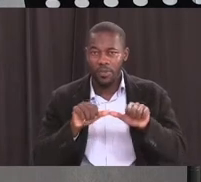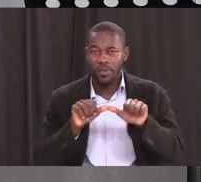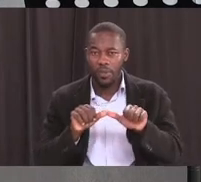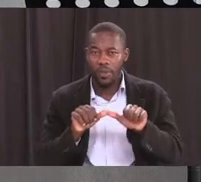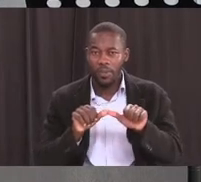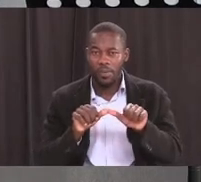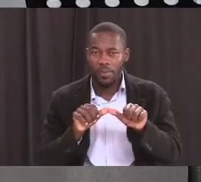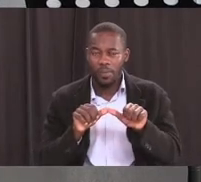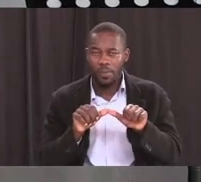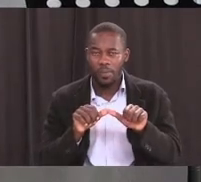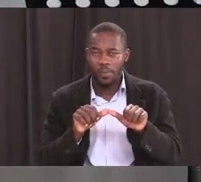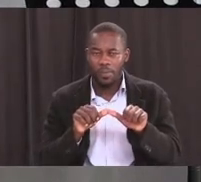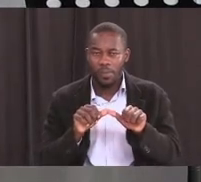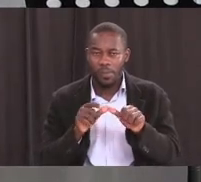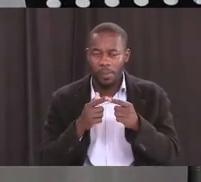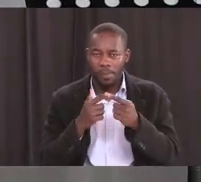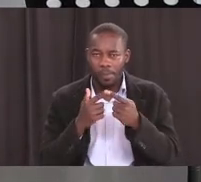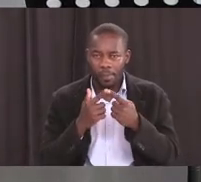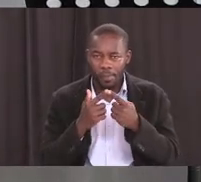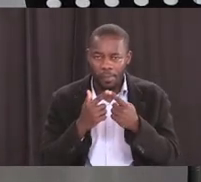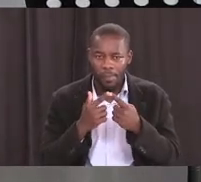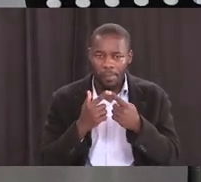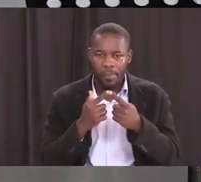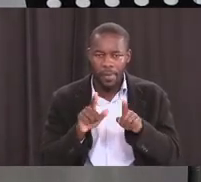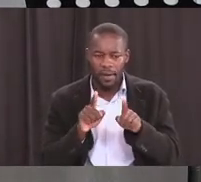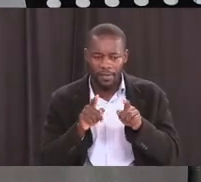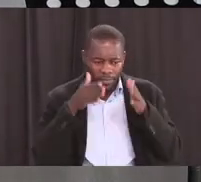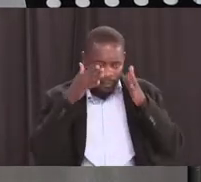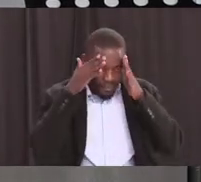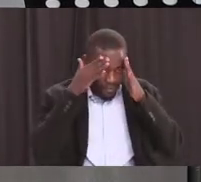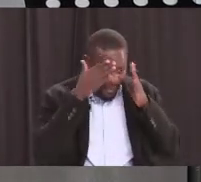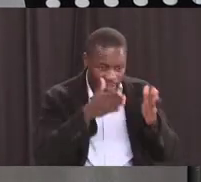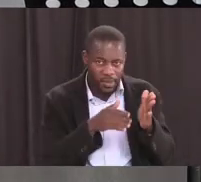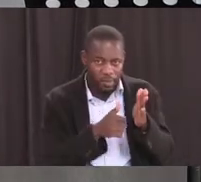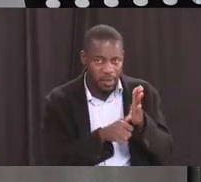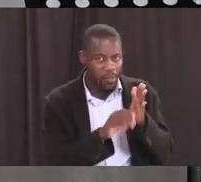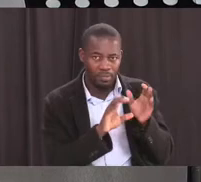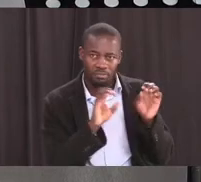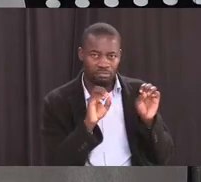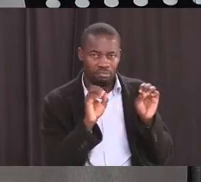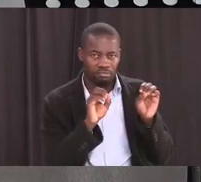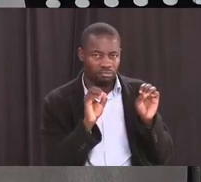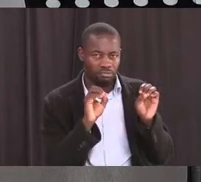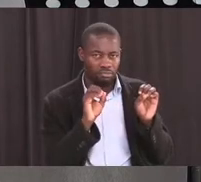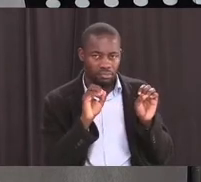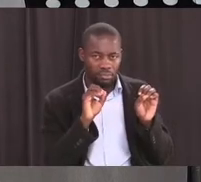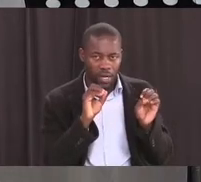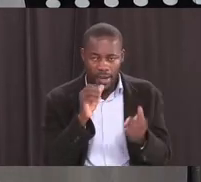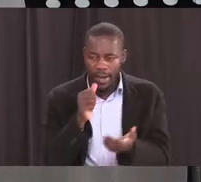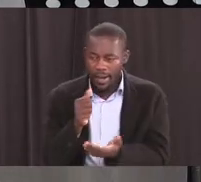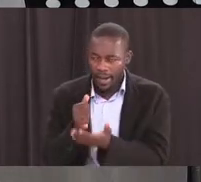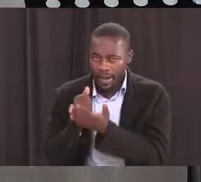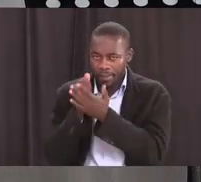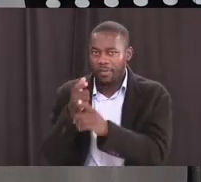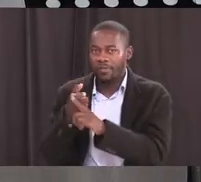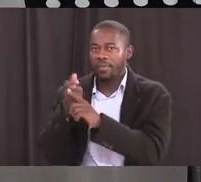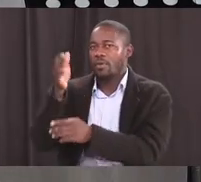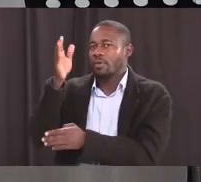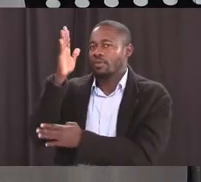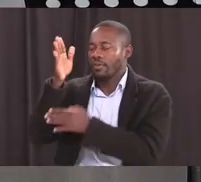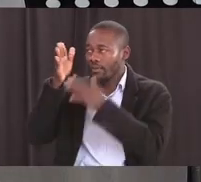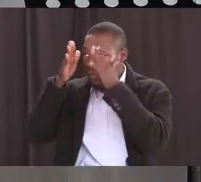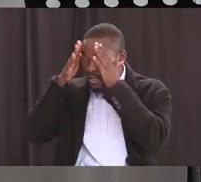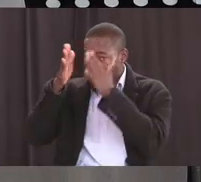you can't fathom how, when, or where your help will come from, God is still